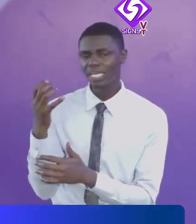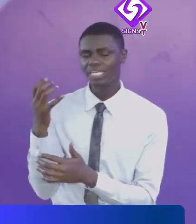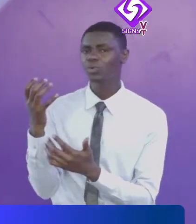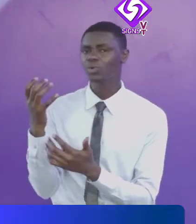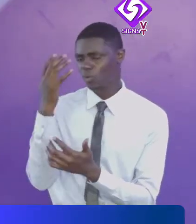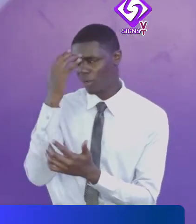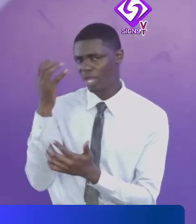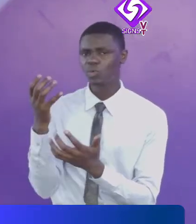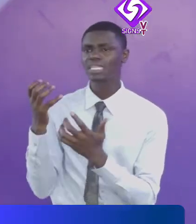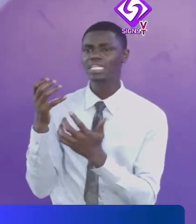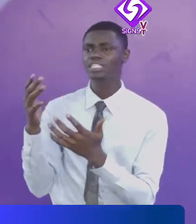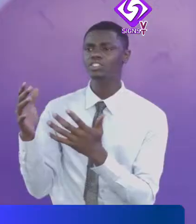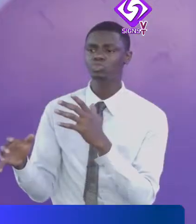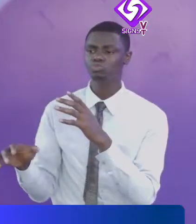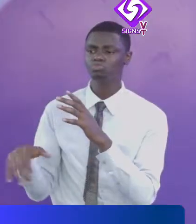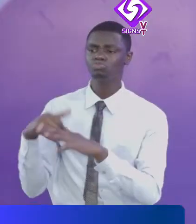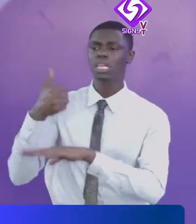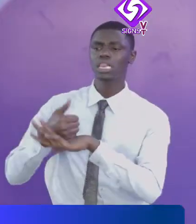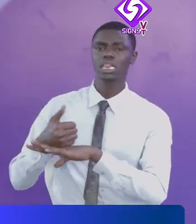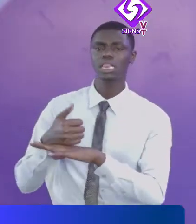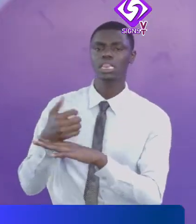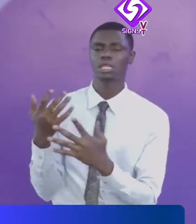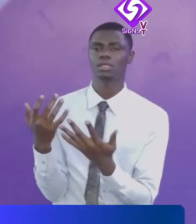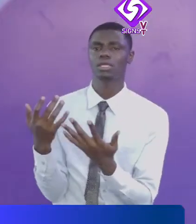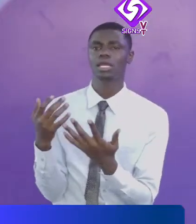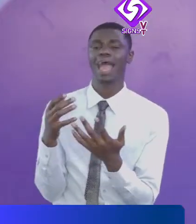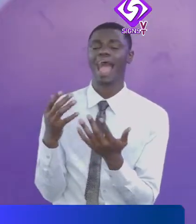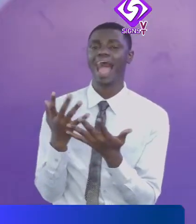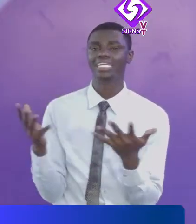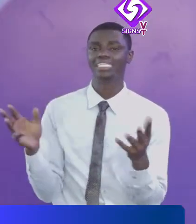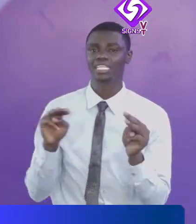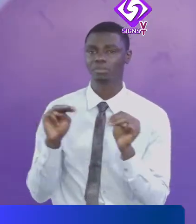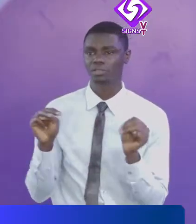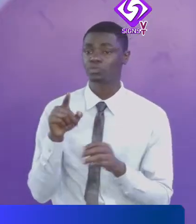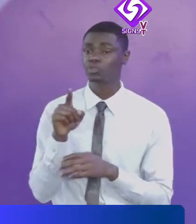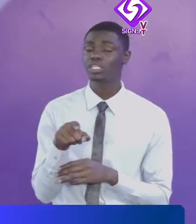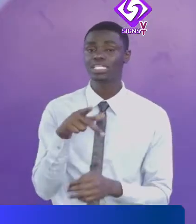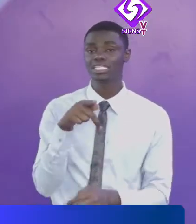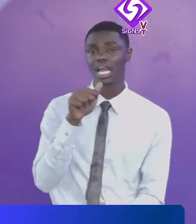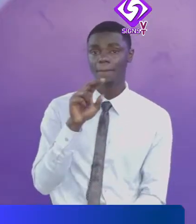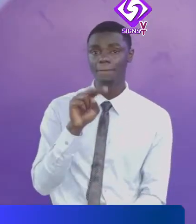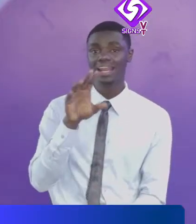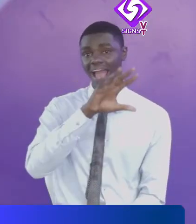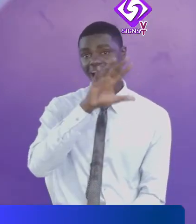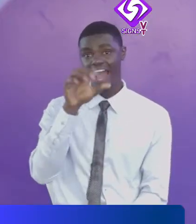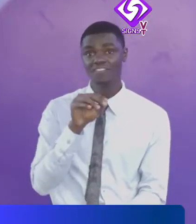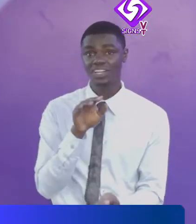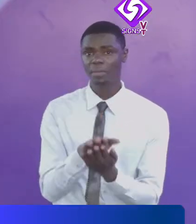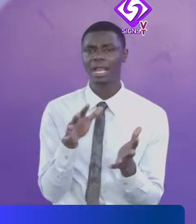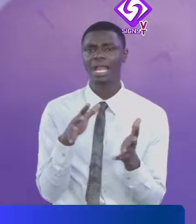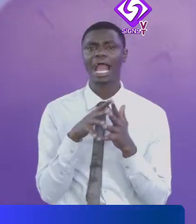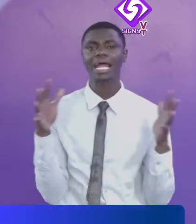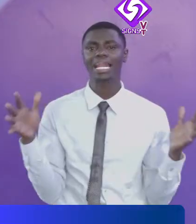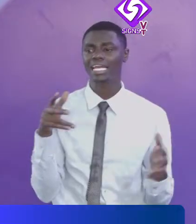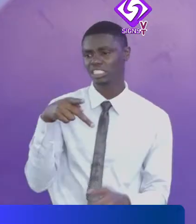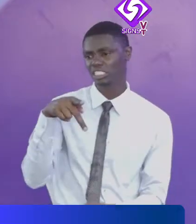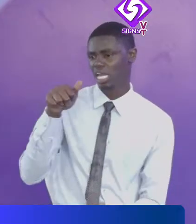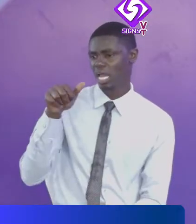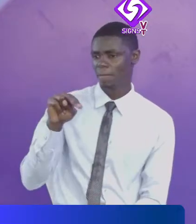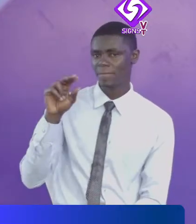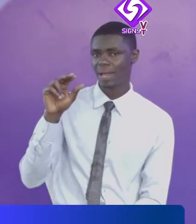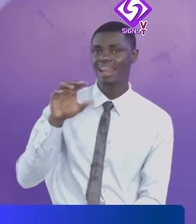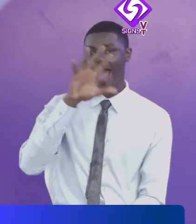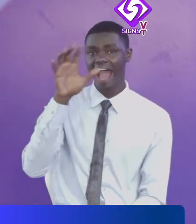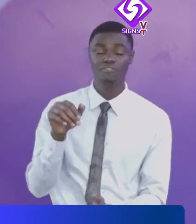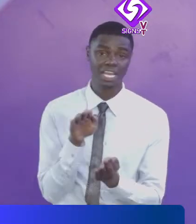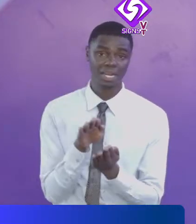Absa Assets Management? So Absa Bank is a Pan-African bank, a large Pan-African bank. We're